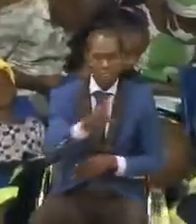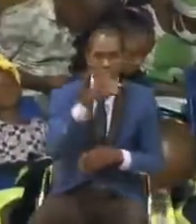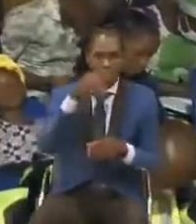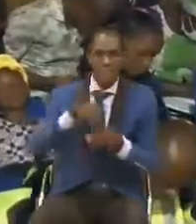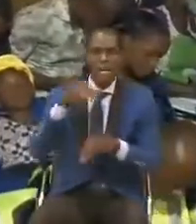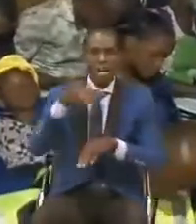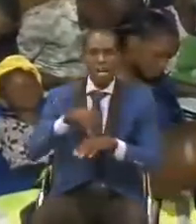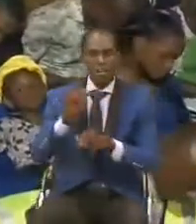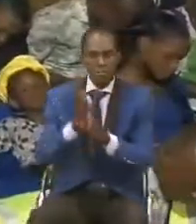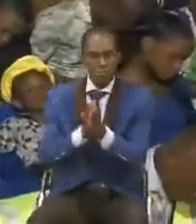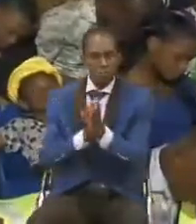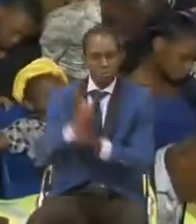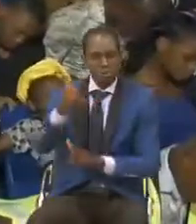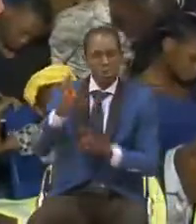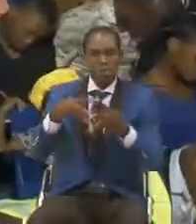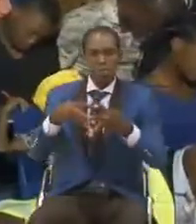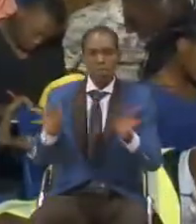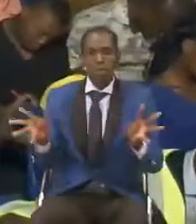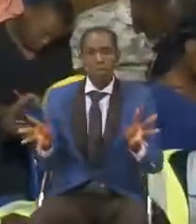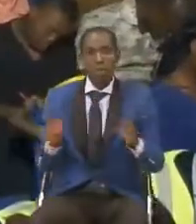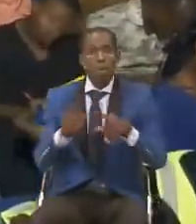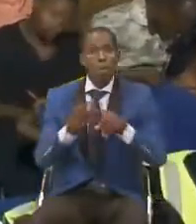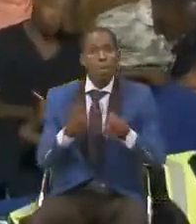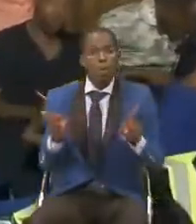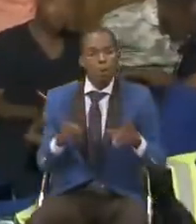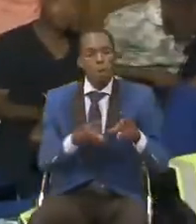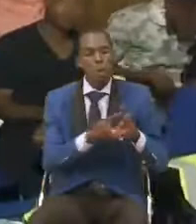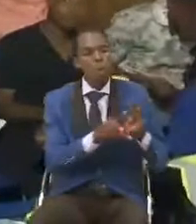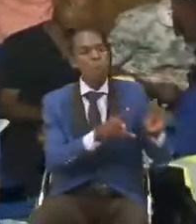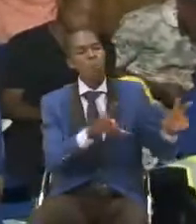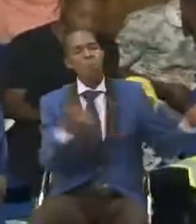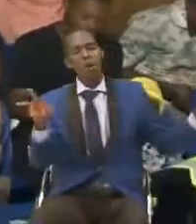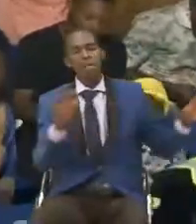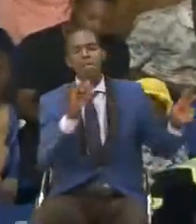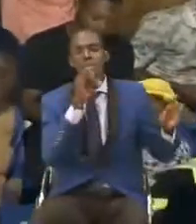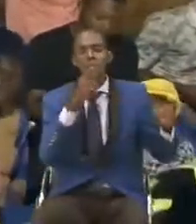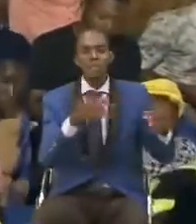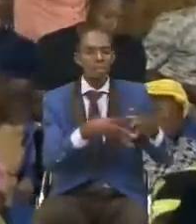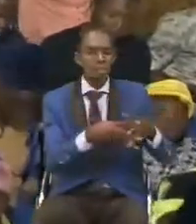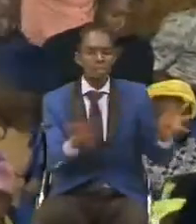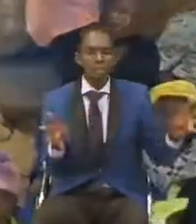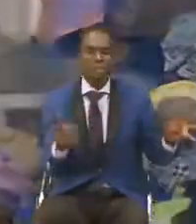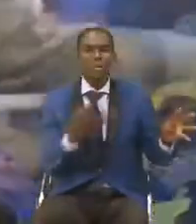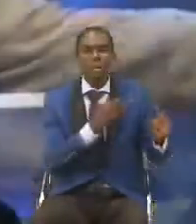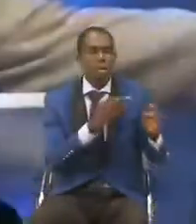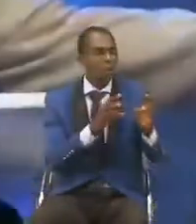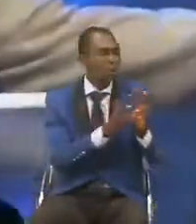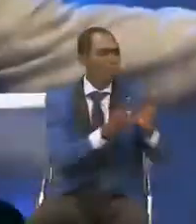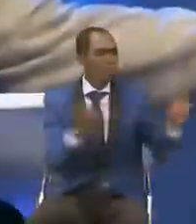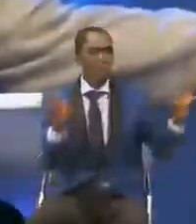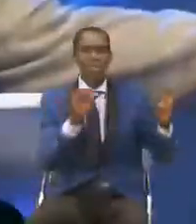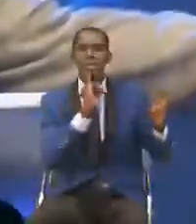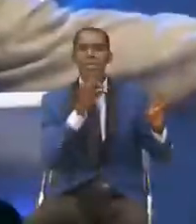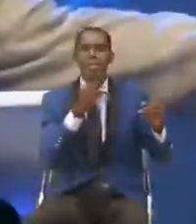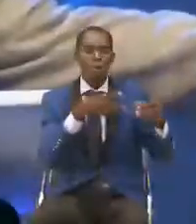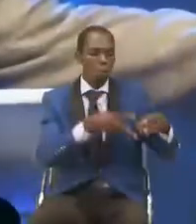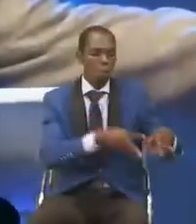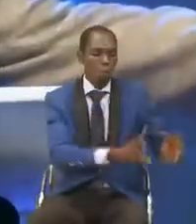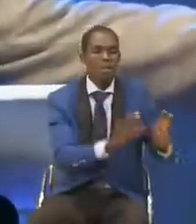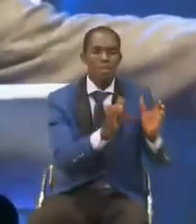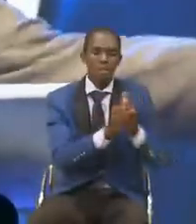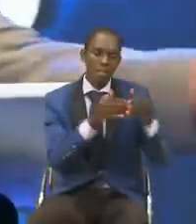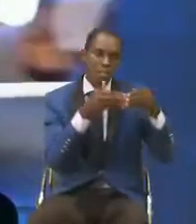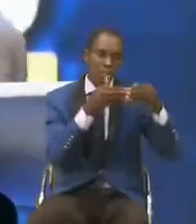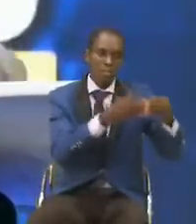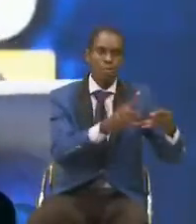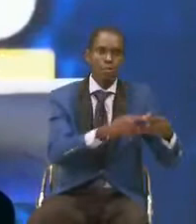7, verse 13, enter ye in at the straight gate, for wide is the gate,